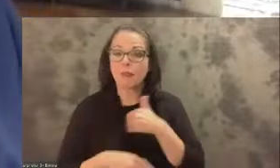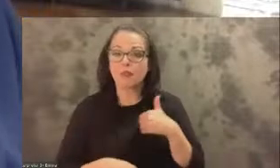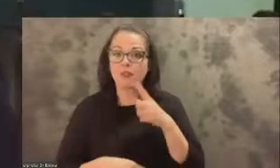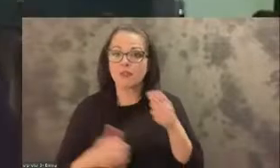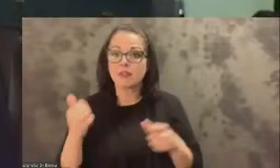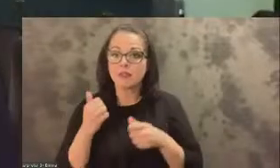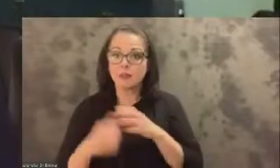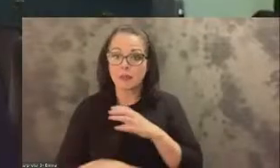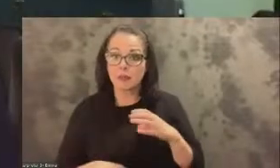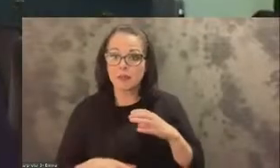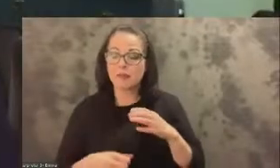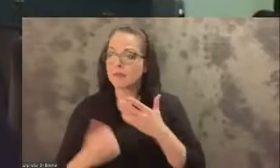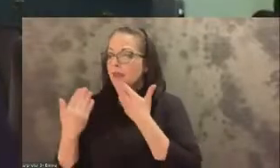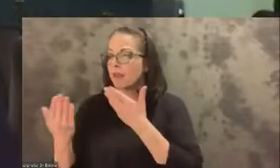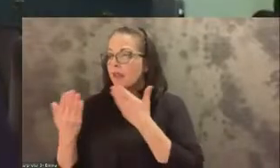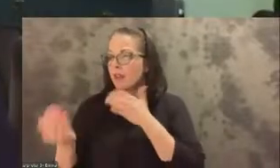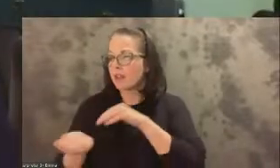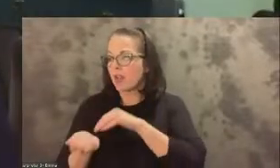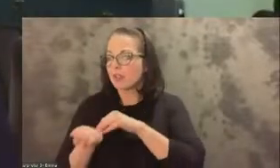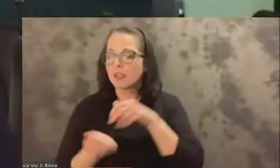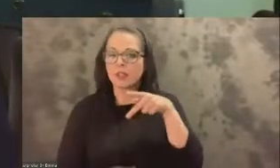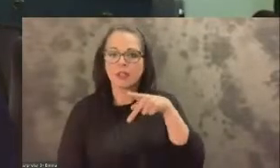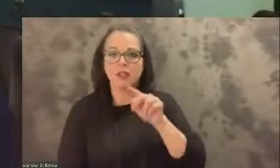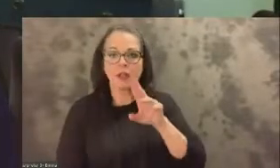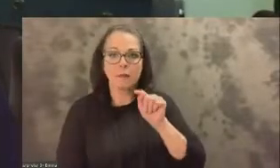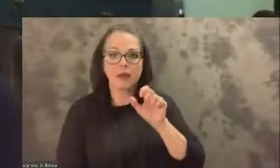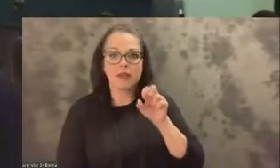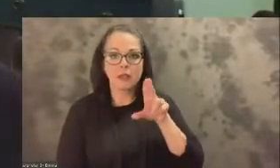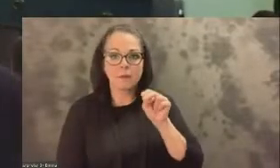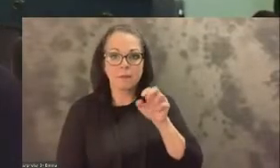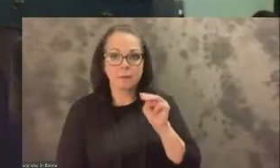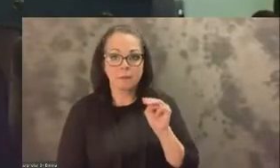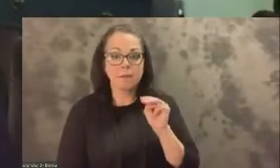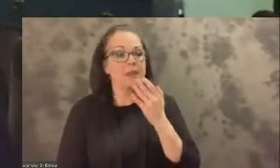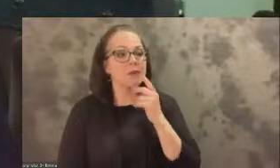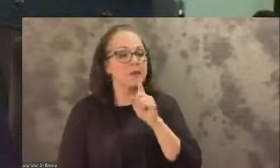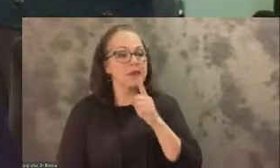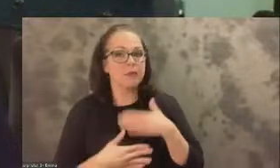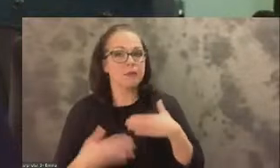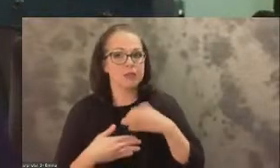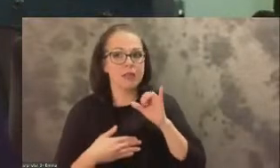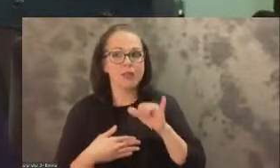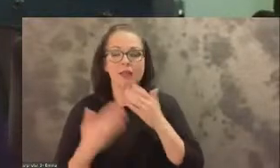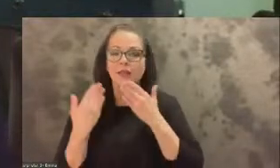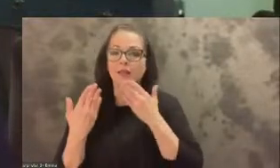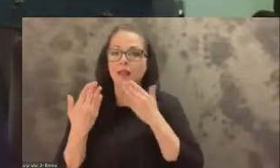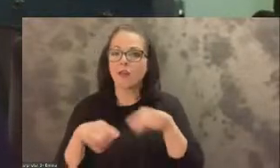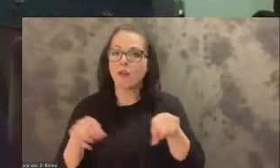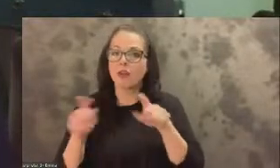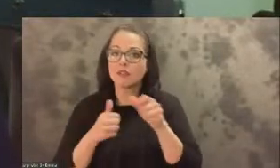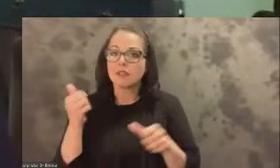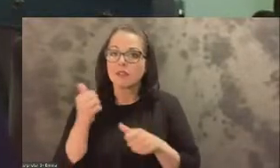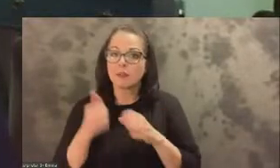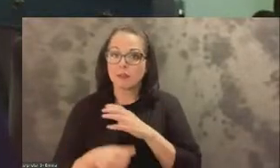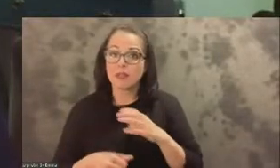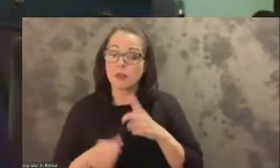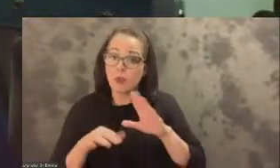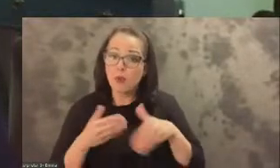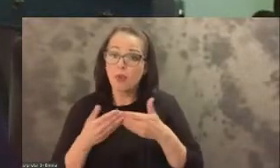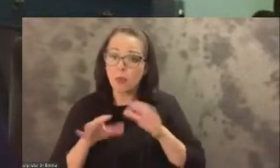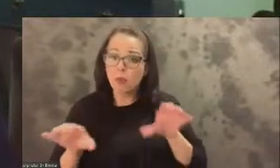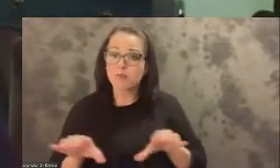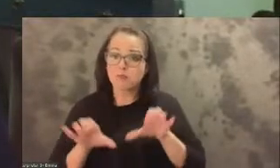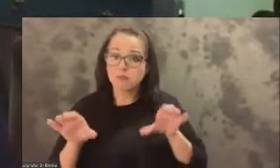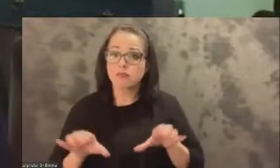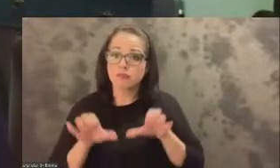Well, thank you, Dr. Putnam. I really appreciate it. And I just want to thank the rest of the subcommittee for all the work that they put in to